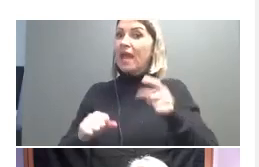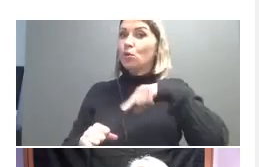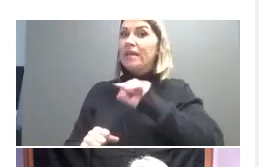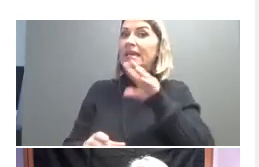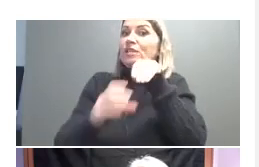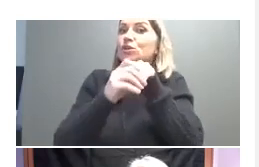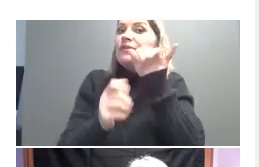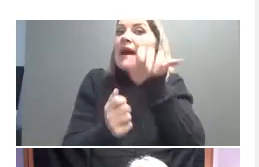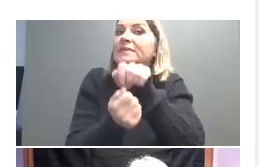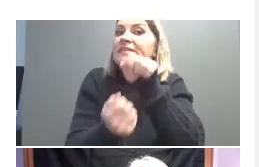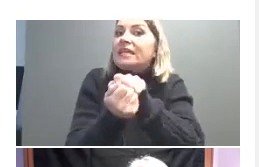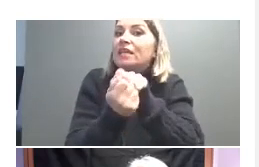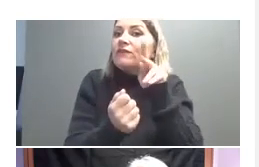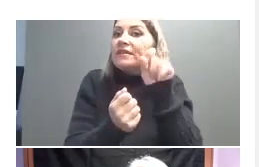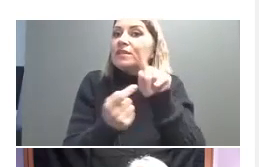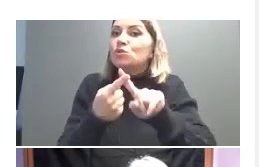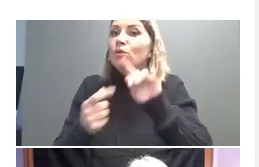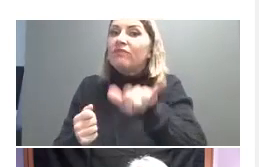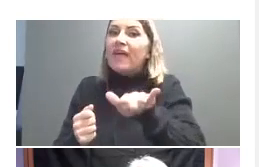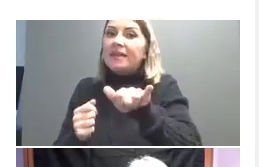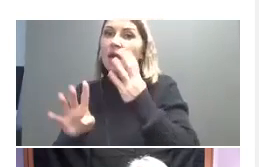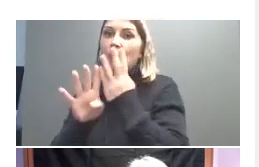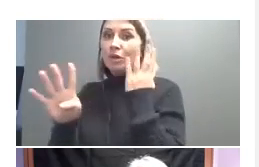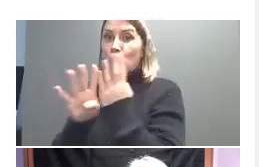this particular vertex to this priority queue?